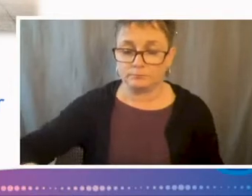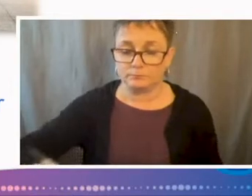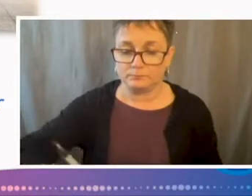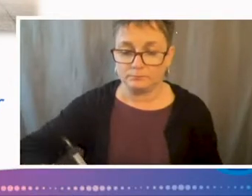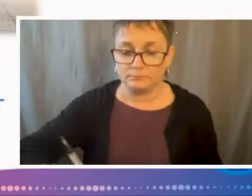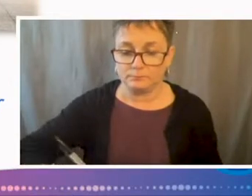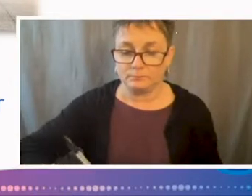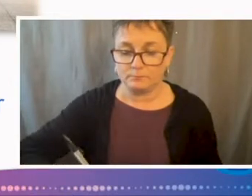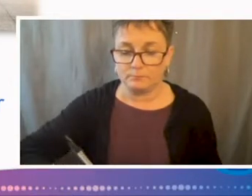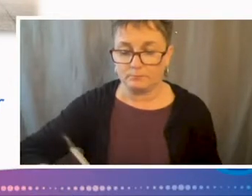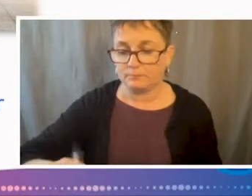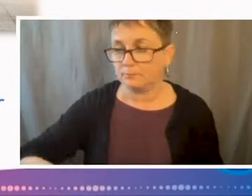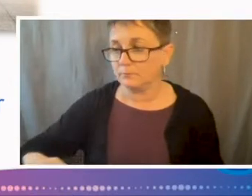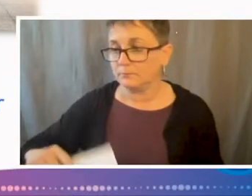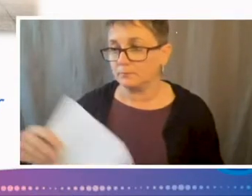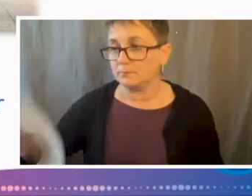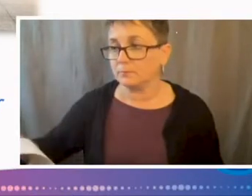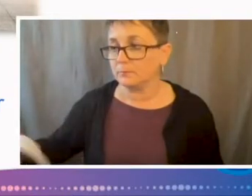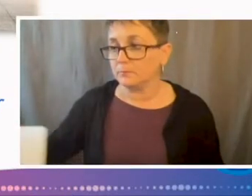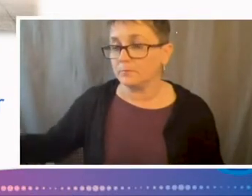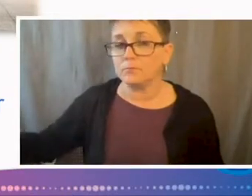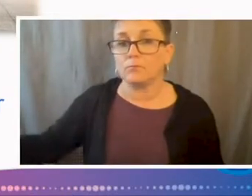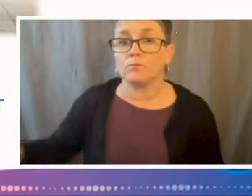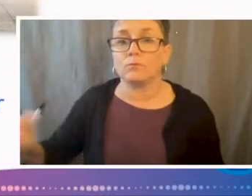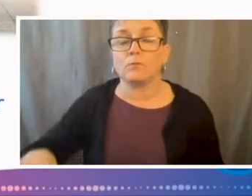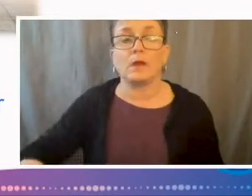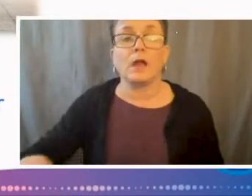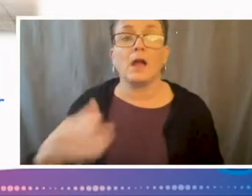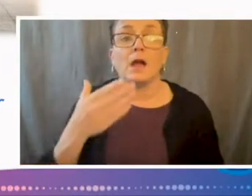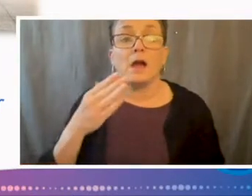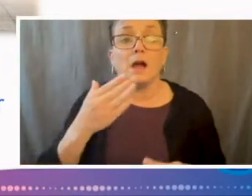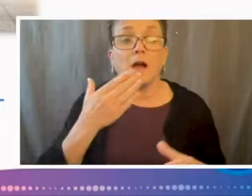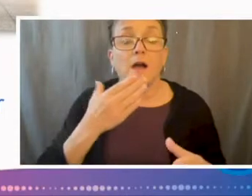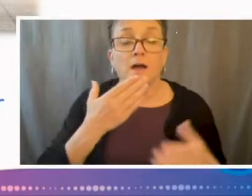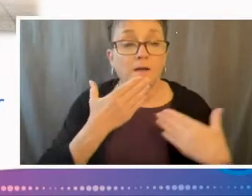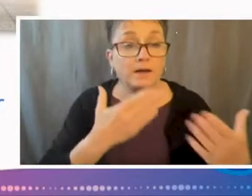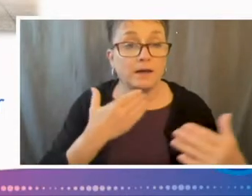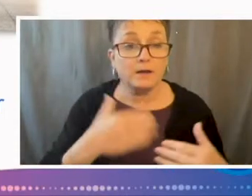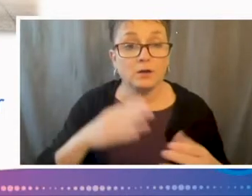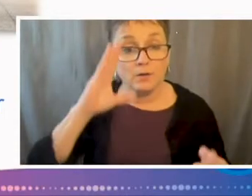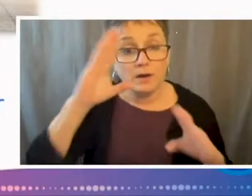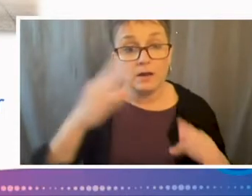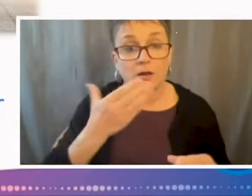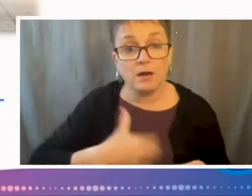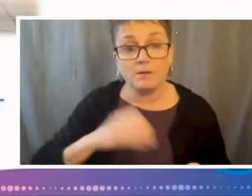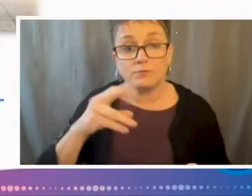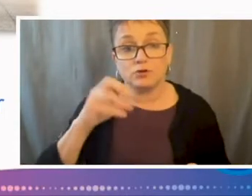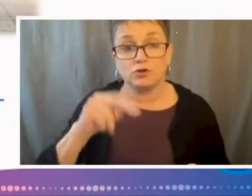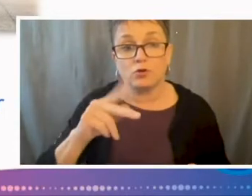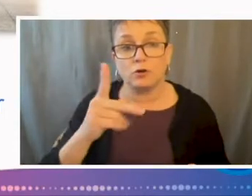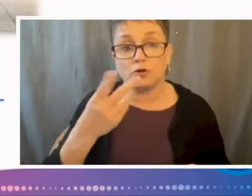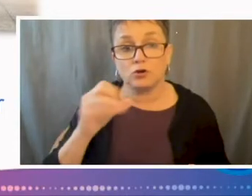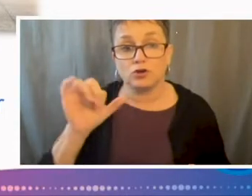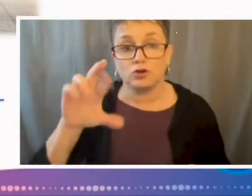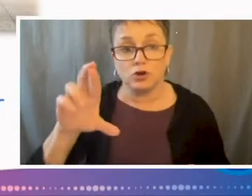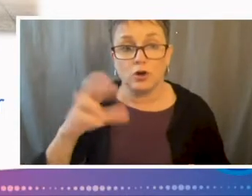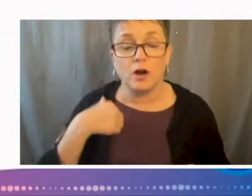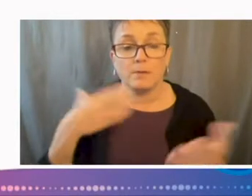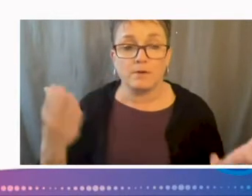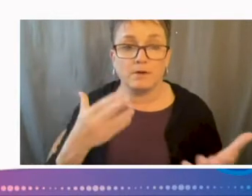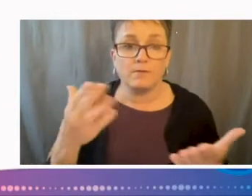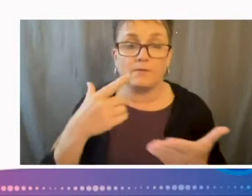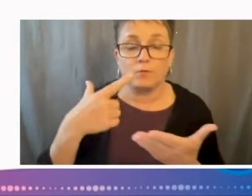Thank you, Sebastian. Good afternoon, my name is Sean Kushner, and I'm here to discuss accessibility on NJ Transit's three light rail